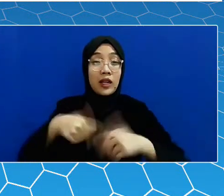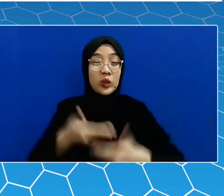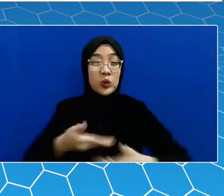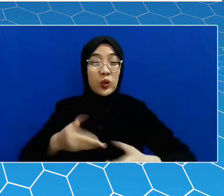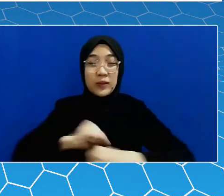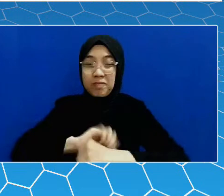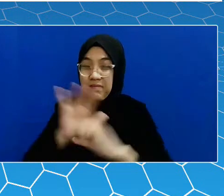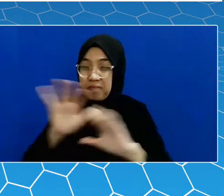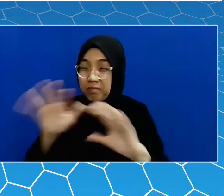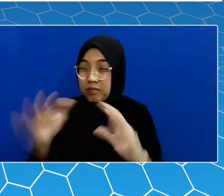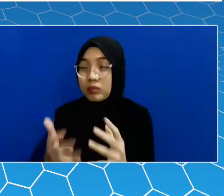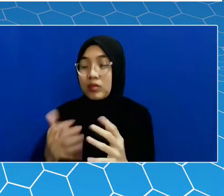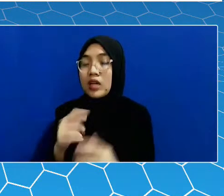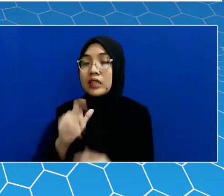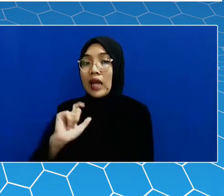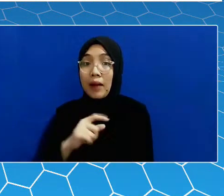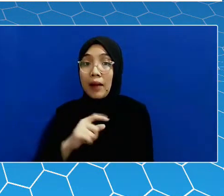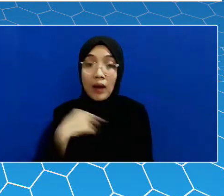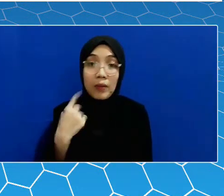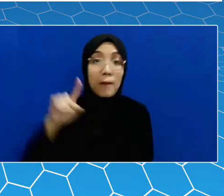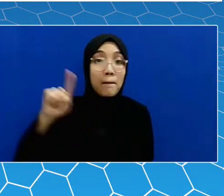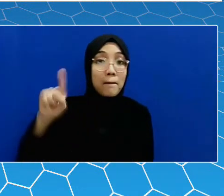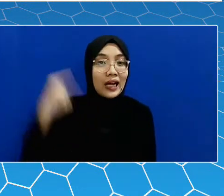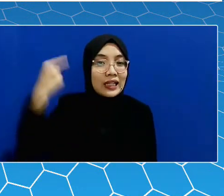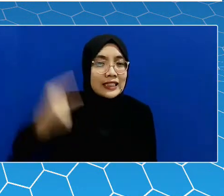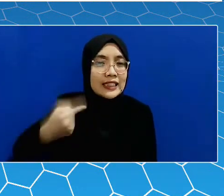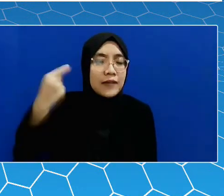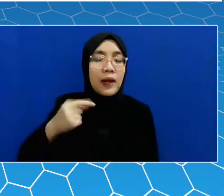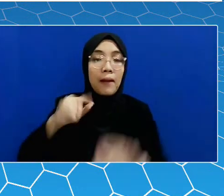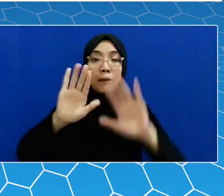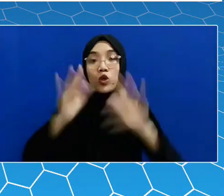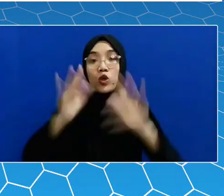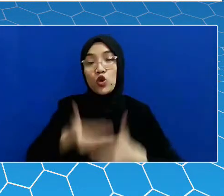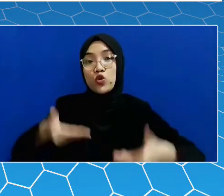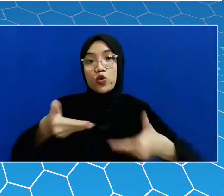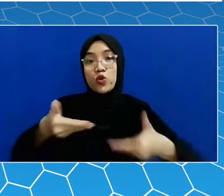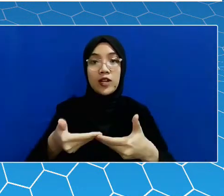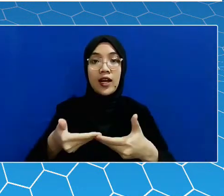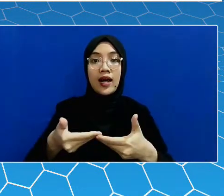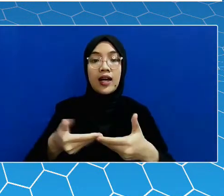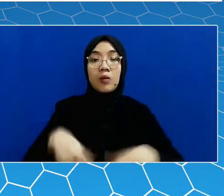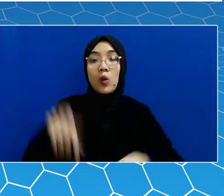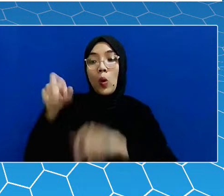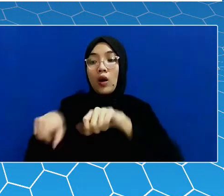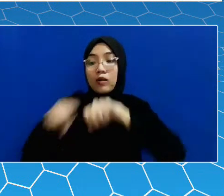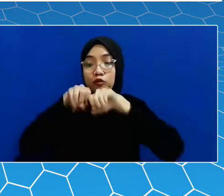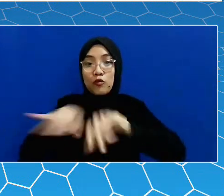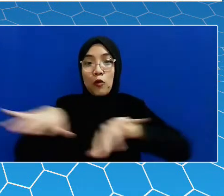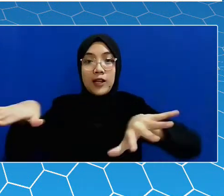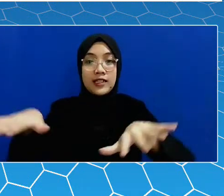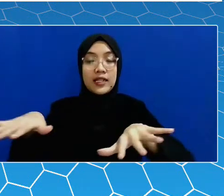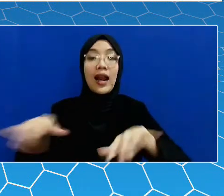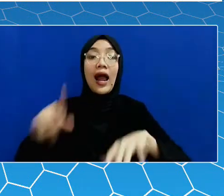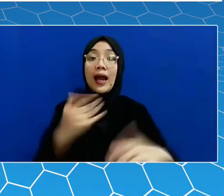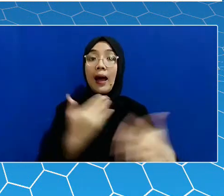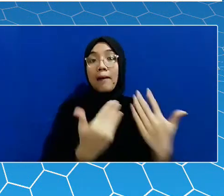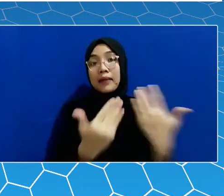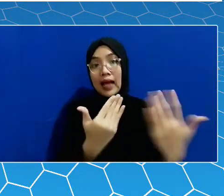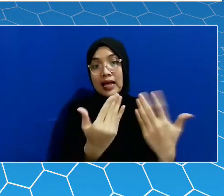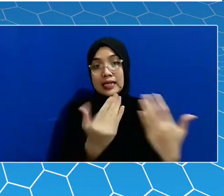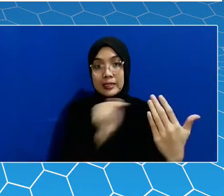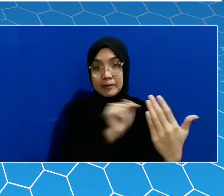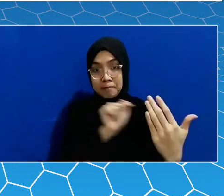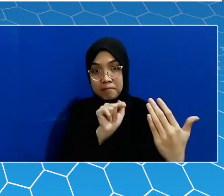are oftenly use the social media and influencers, and also the applications that is related for